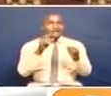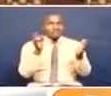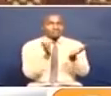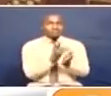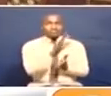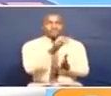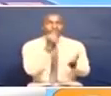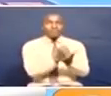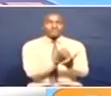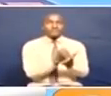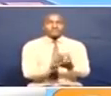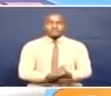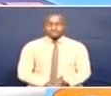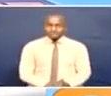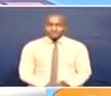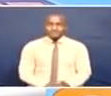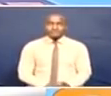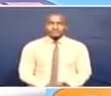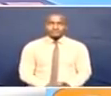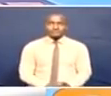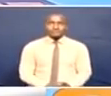office. You know,